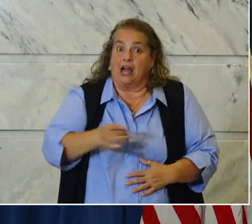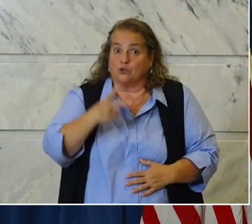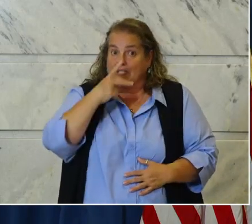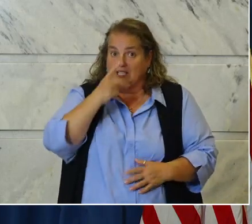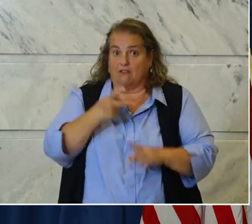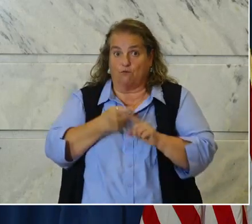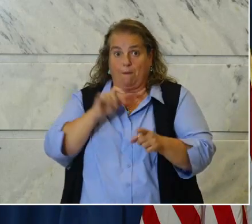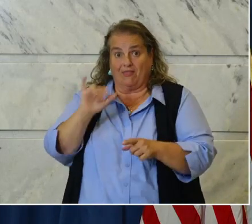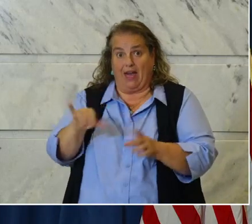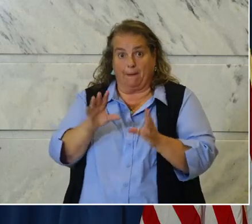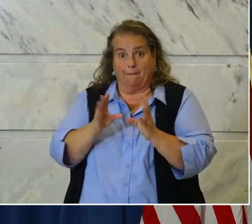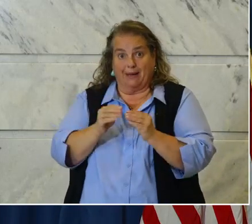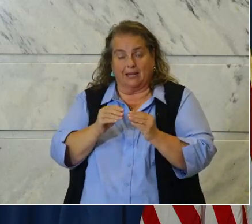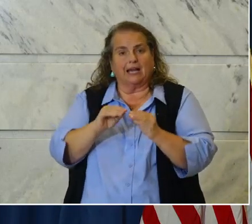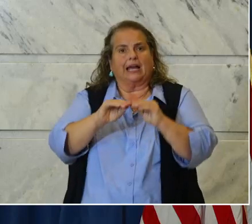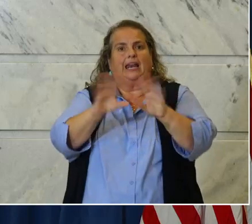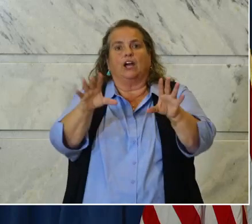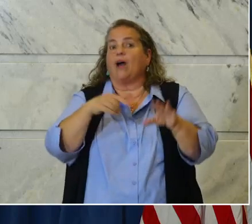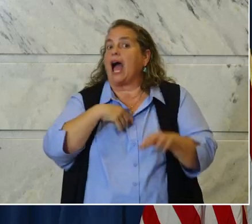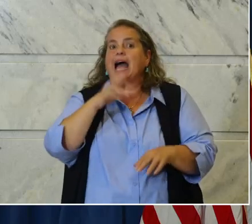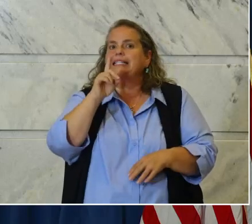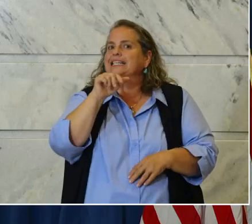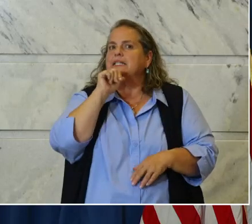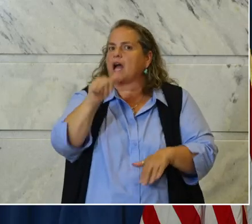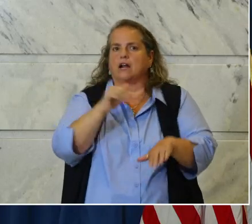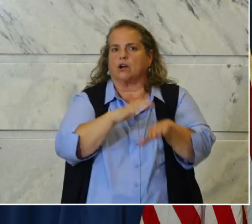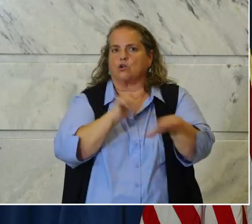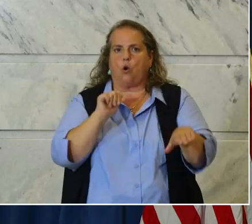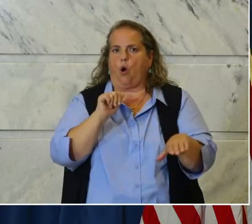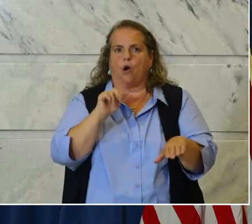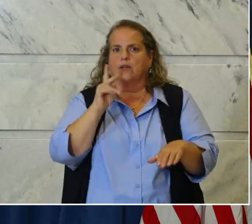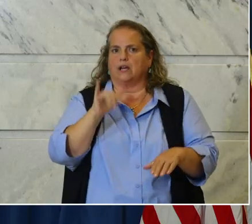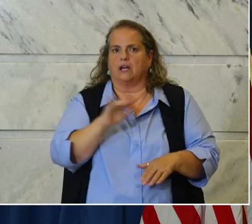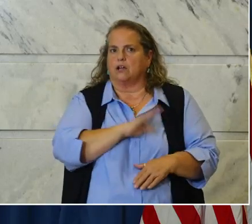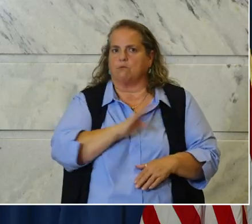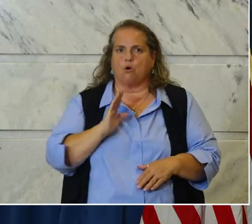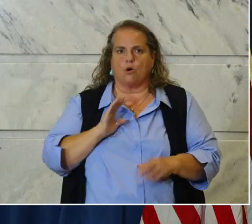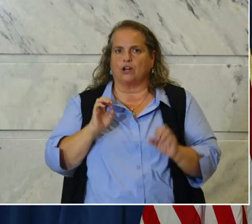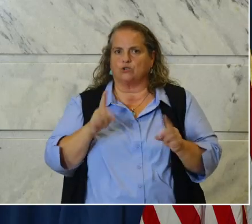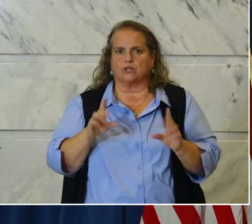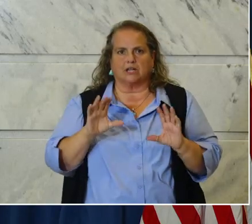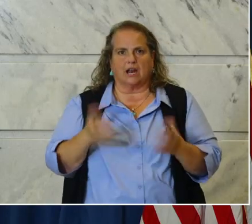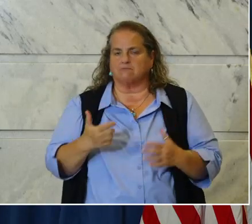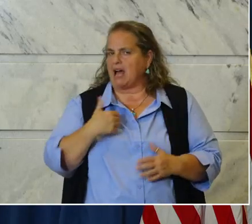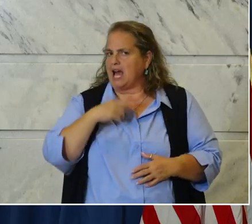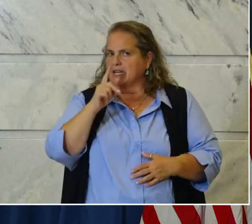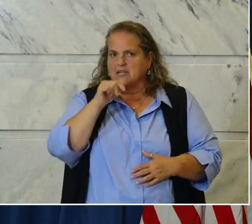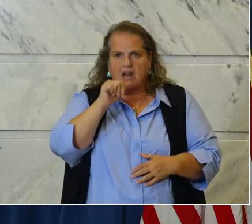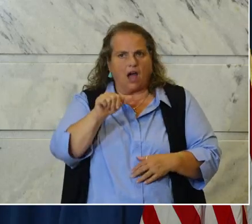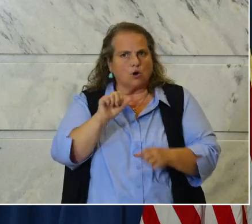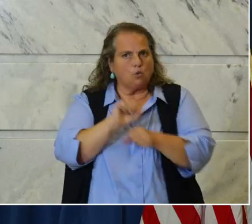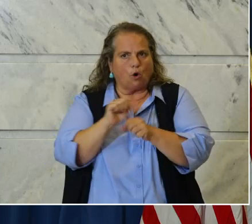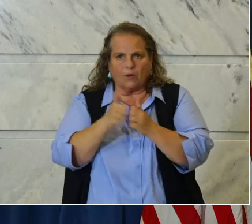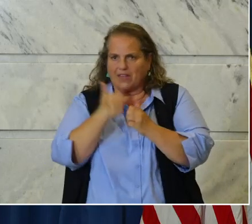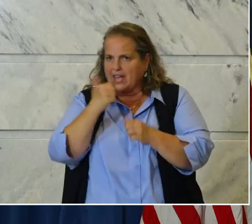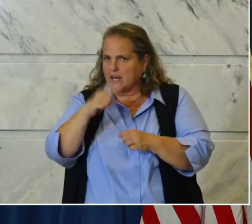let me be clear, I didn't ask for the meeting to be called. I didn't work with anybody to call the meeting whatsoever.